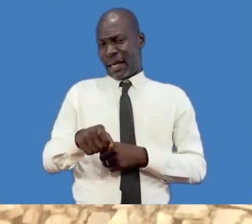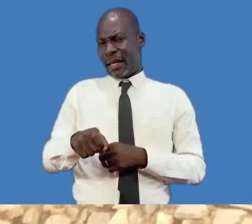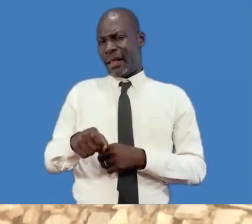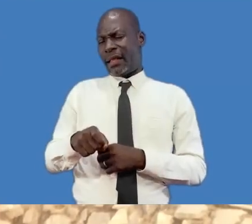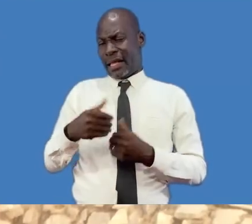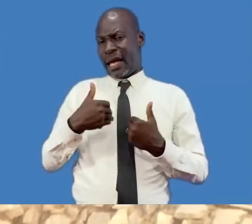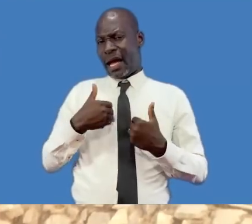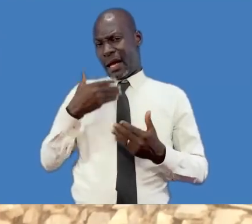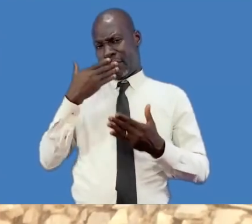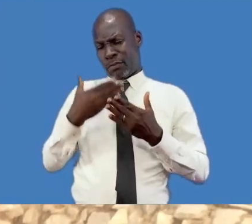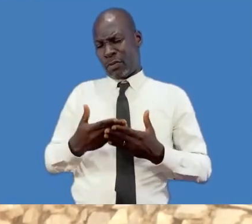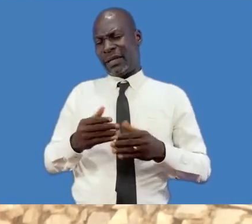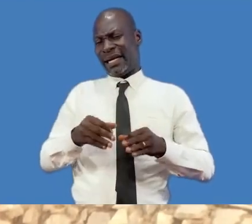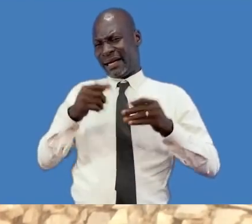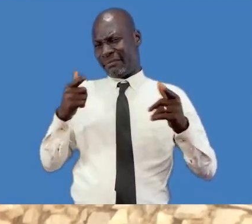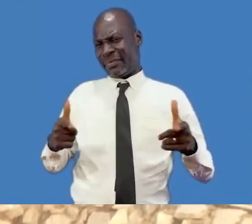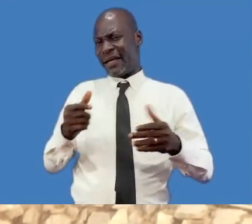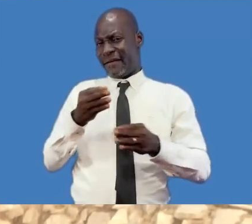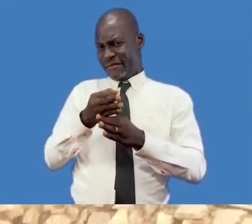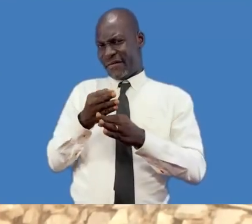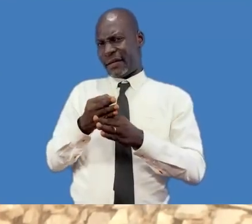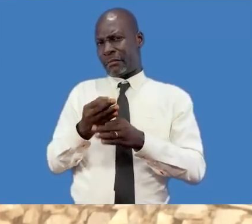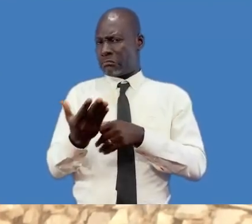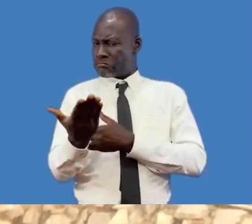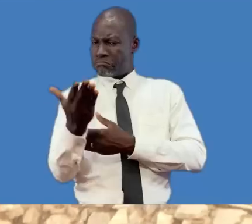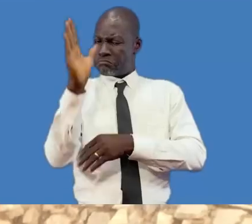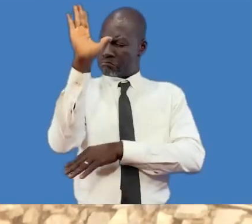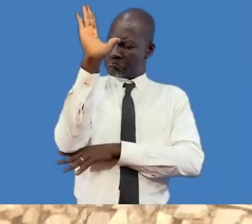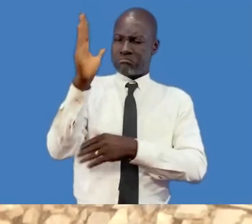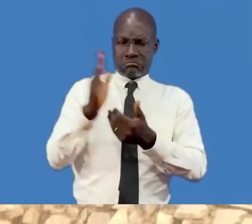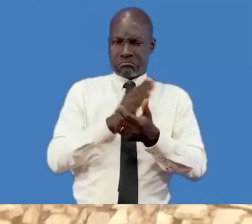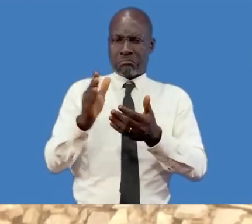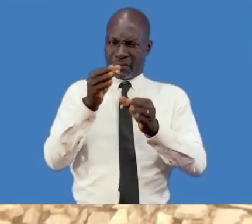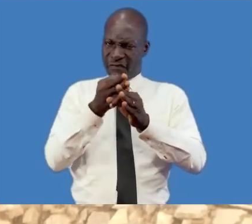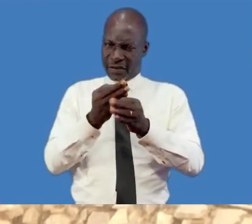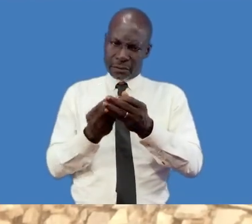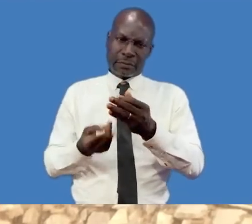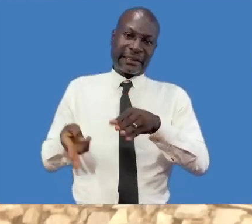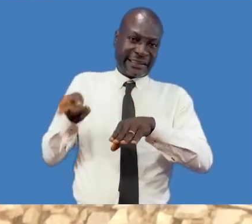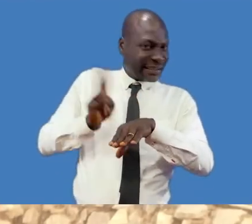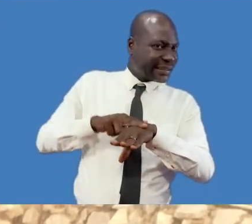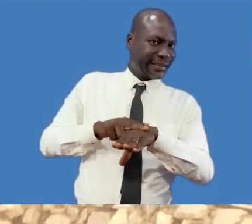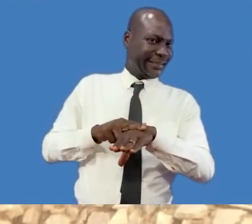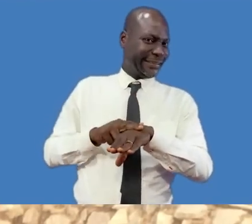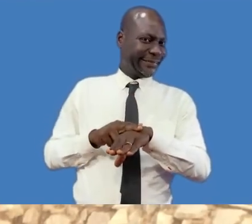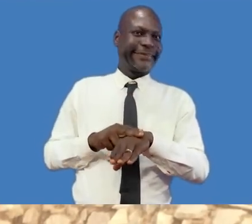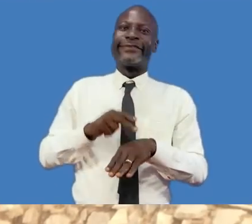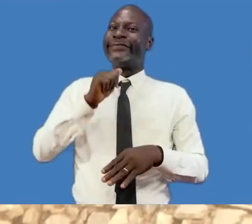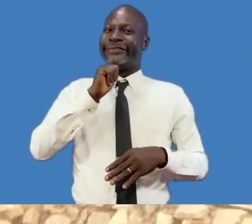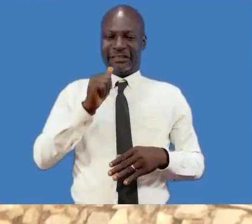ujidie ɛwɔ Awurade mu no, ade kye ne ade san no, etwa sɛ enyini ekɔ soro. Yentena Awurade